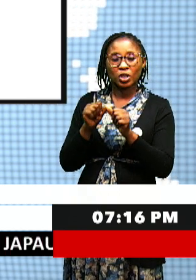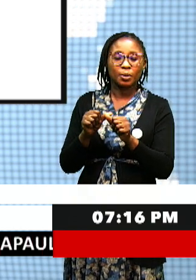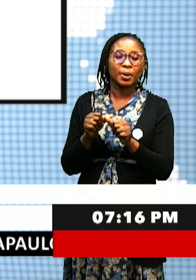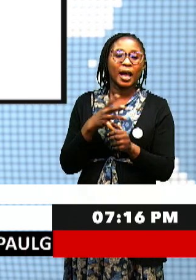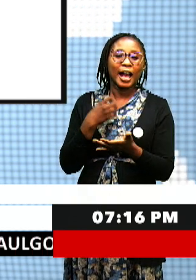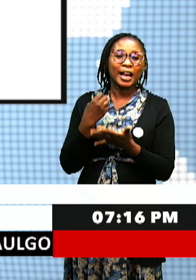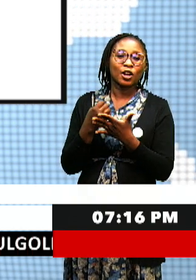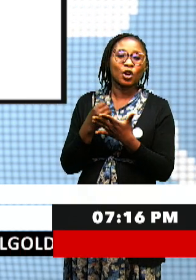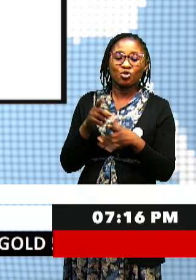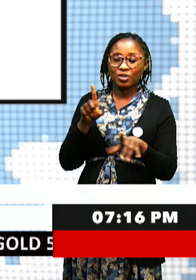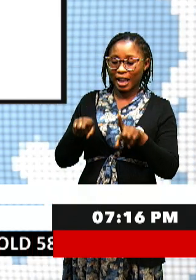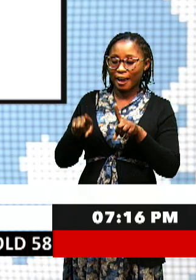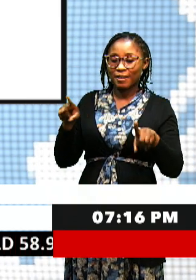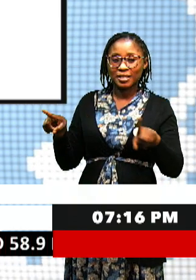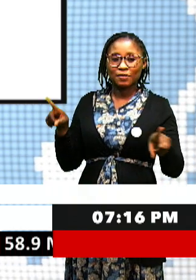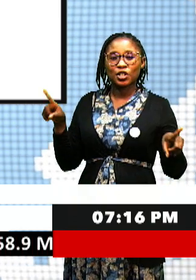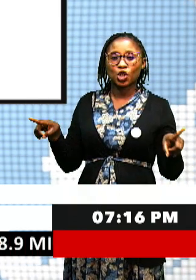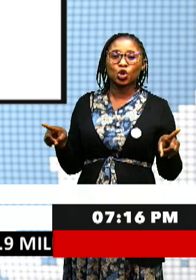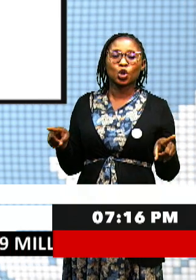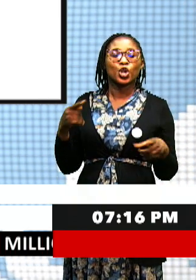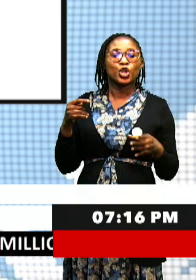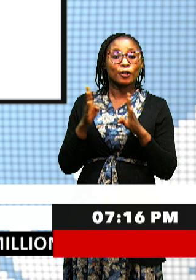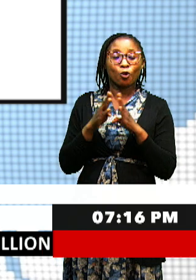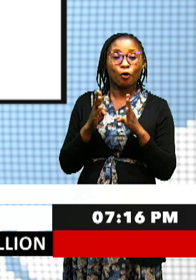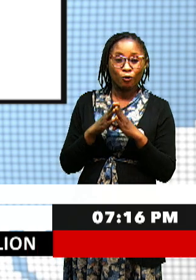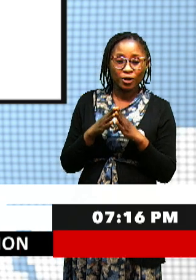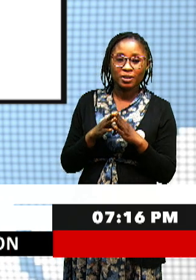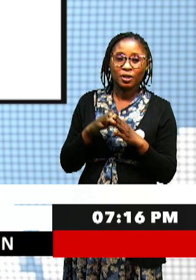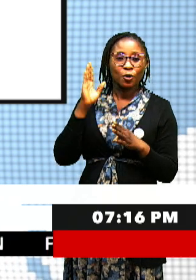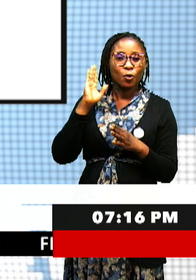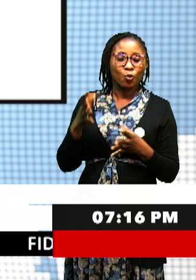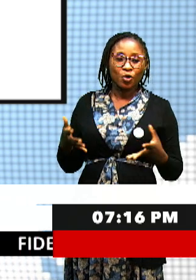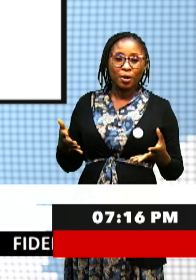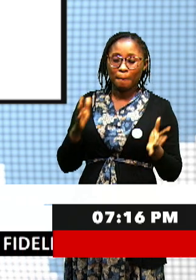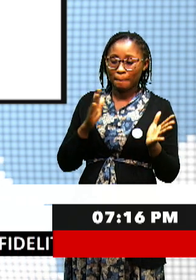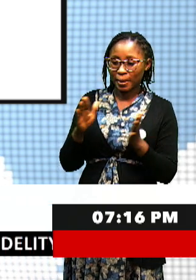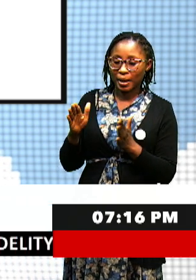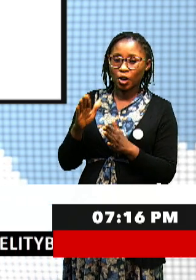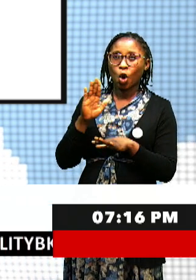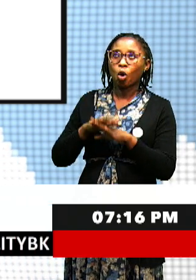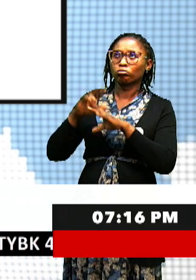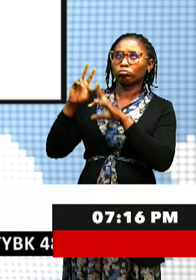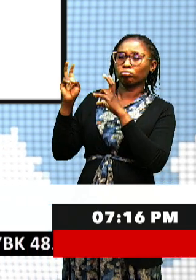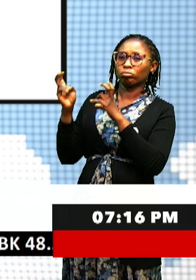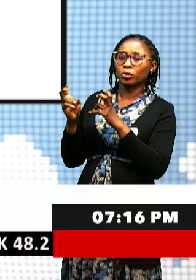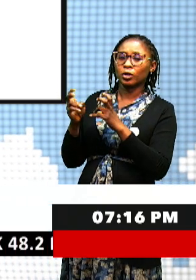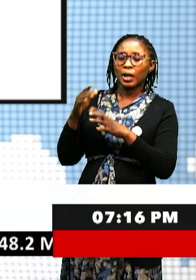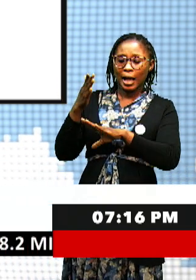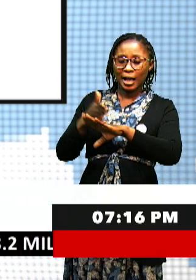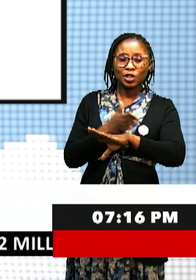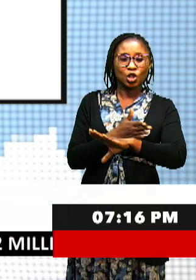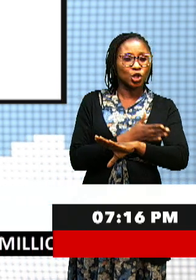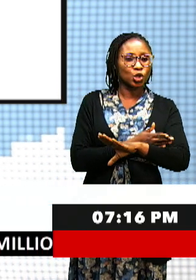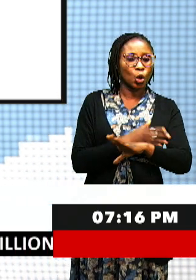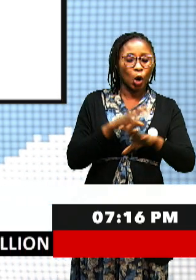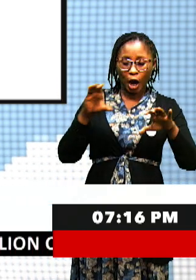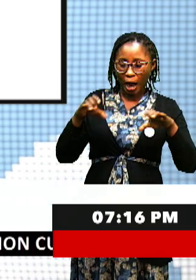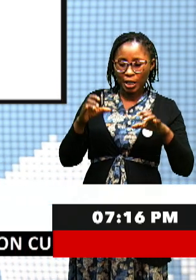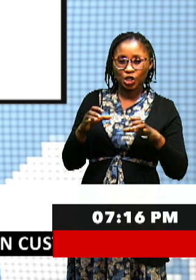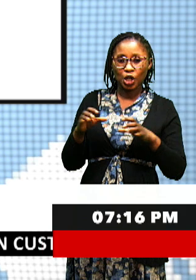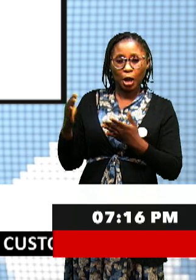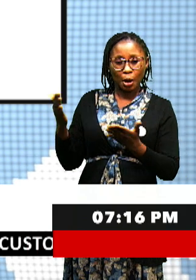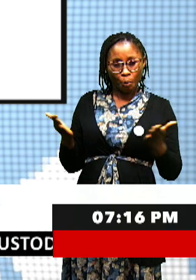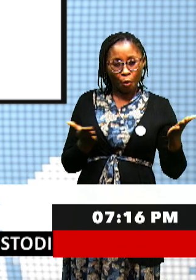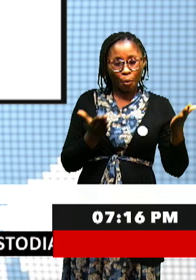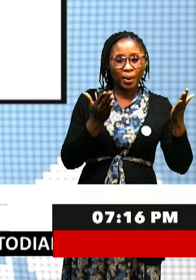and economic diversification. The conference is being convened under the theme, Accelerating Action and